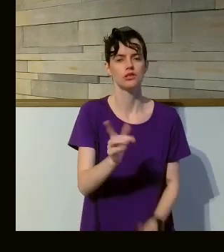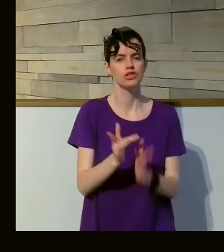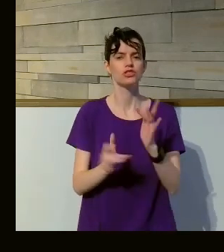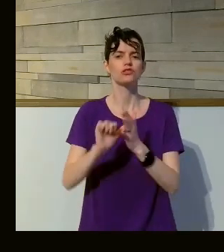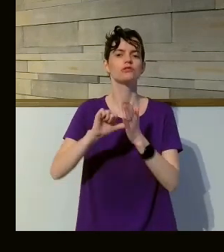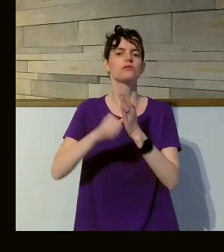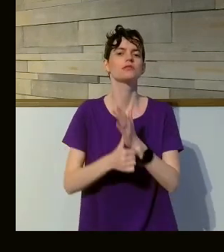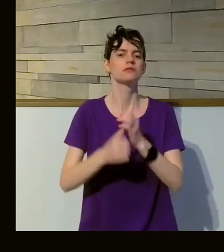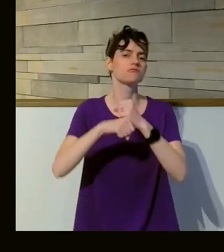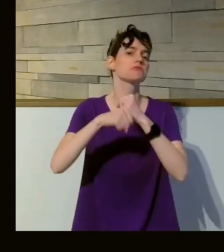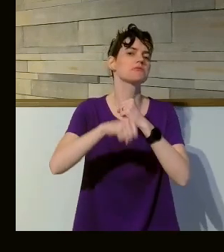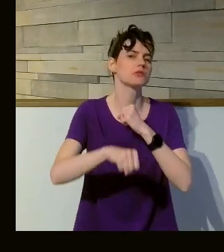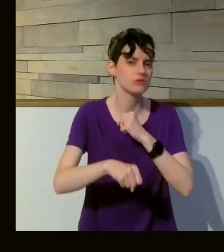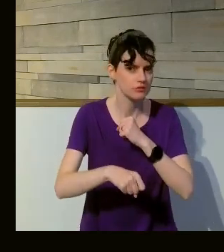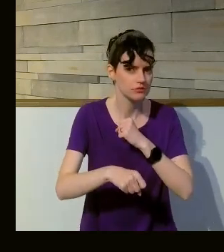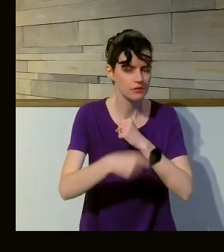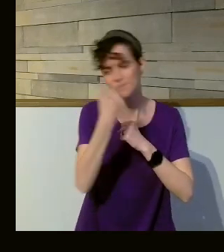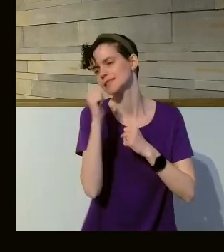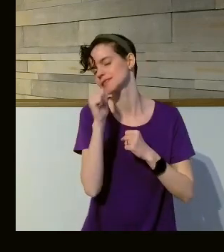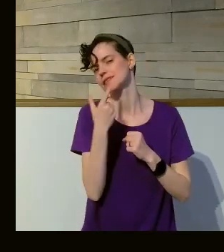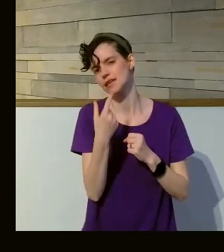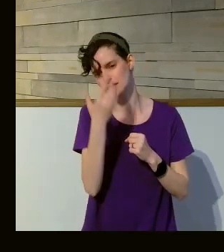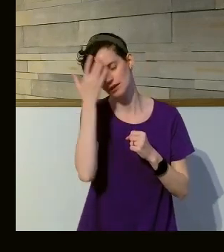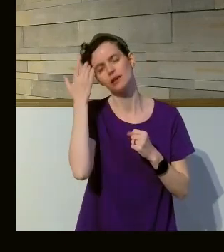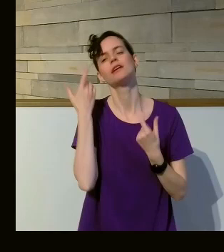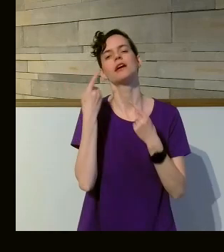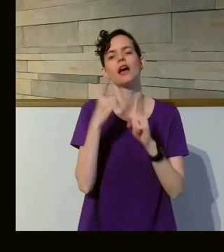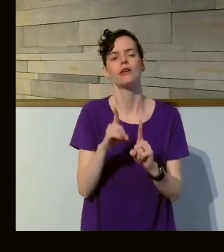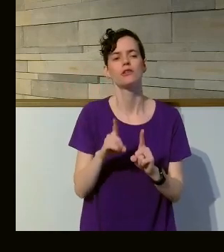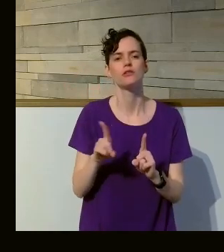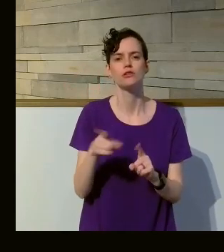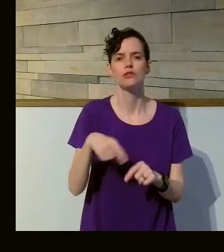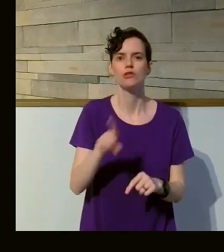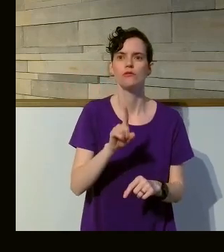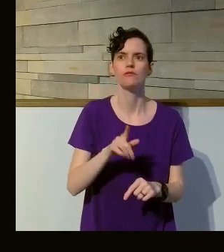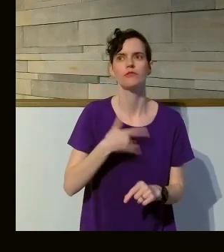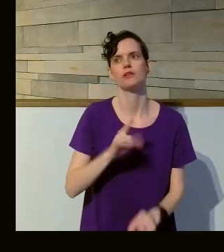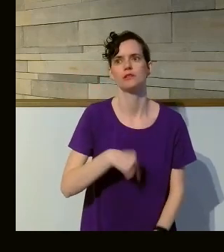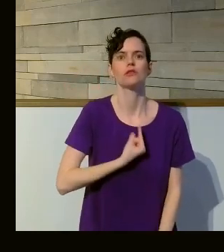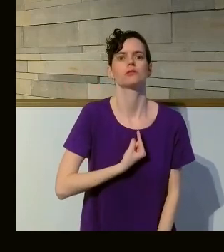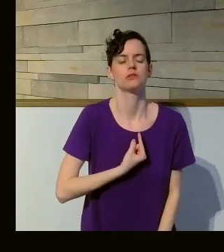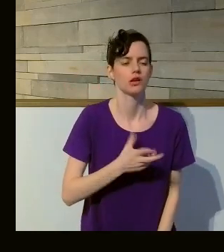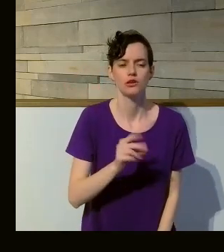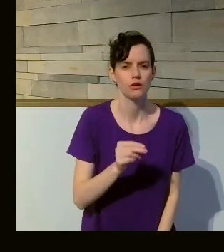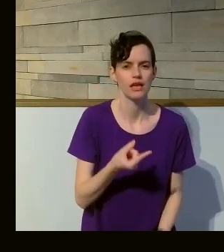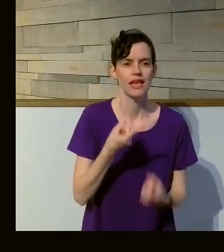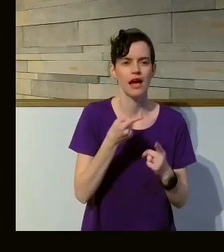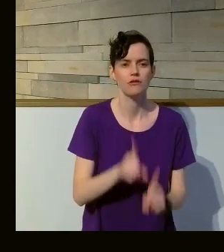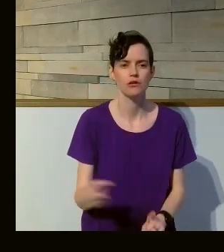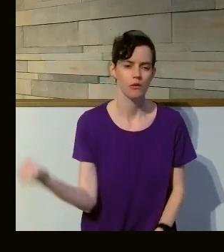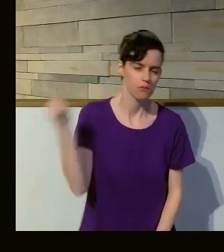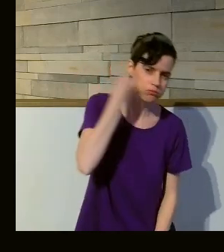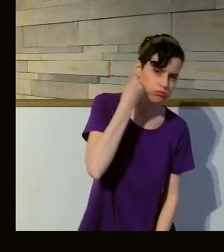little hyperbole here, because he doesn't say whenever you're insulted. He says whenever you're struck